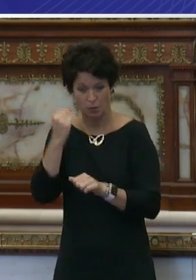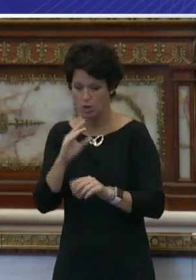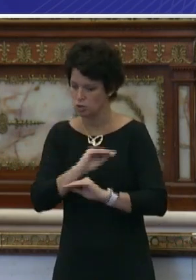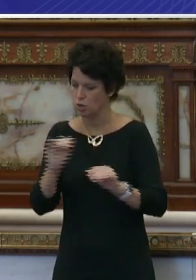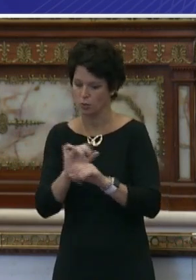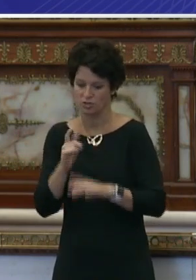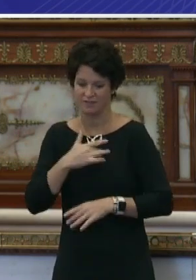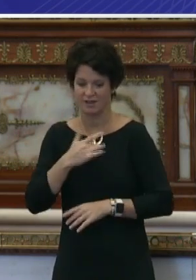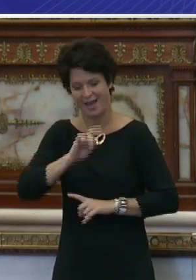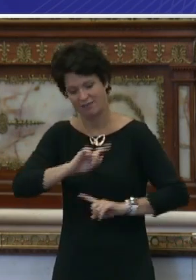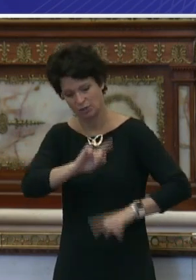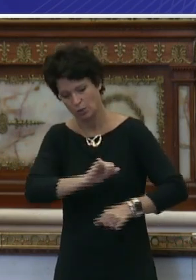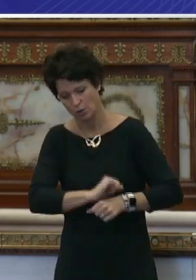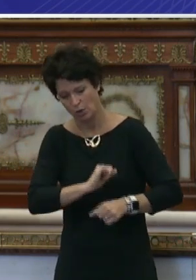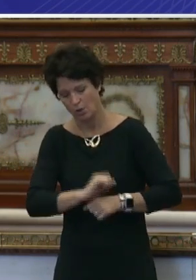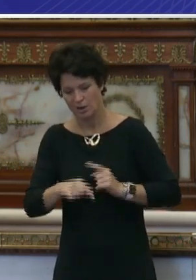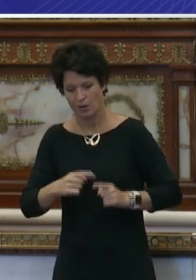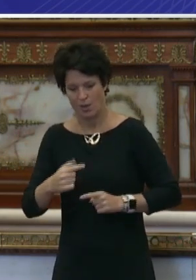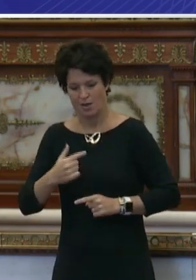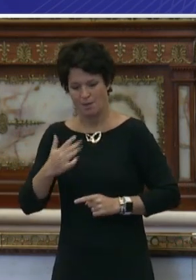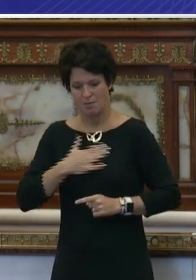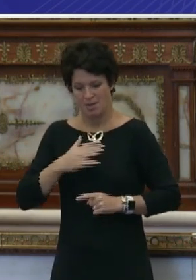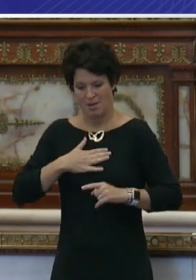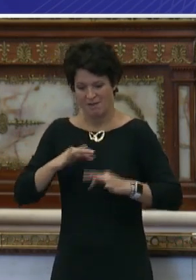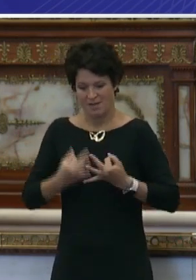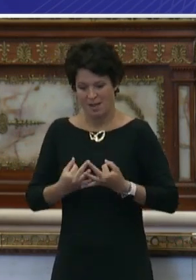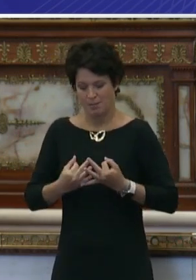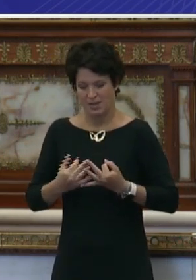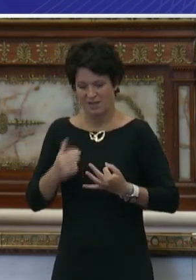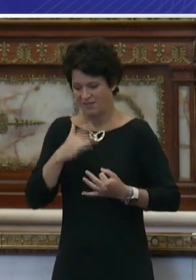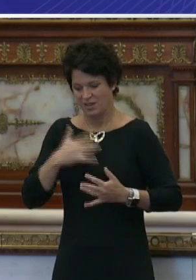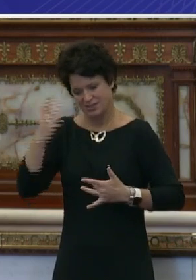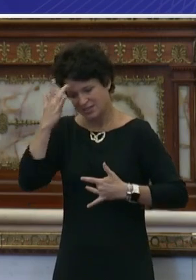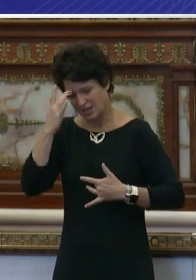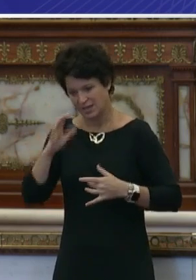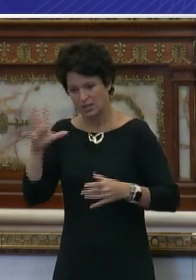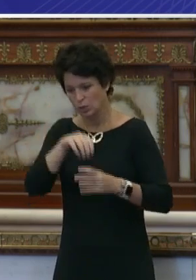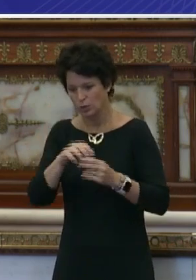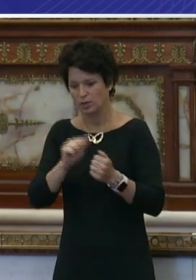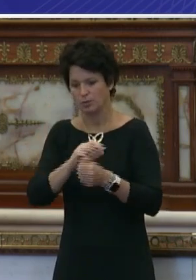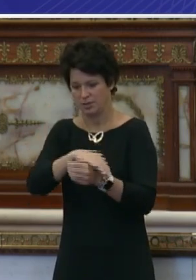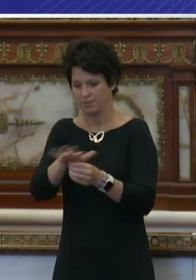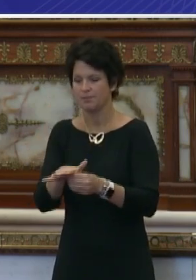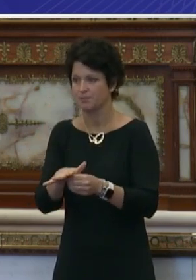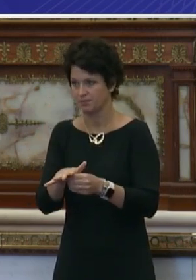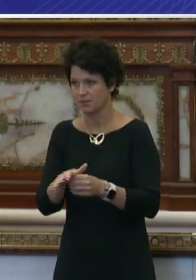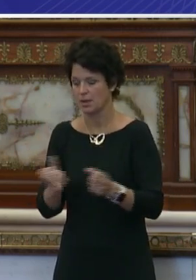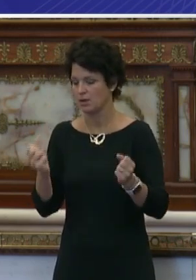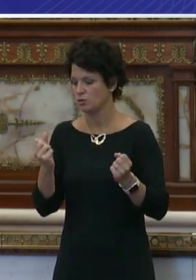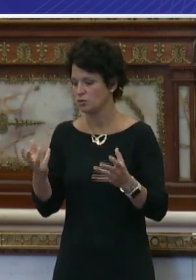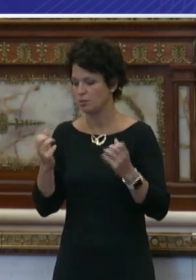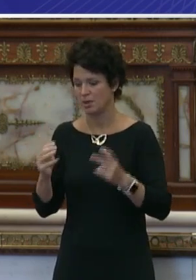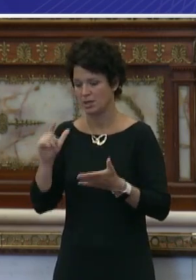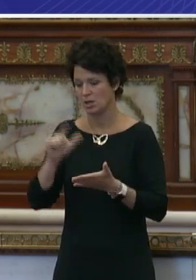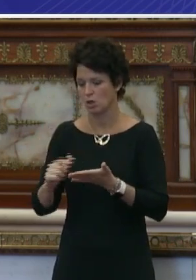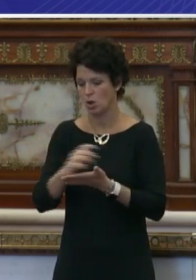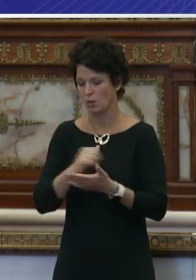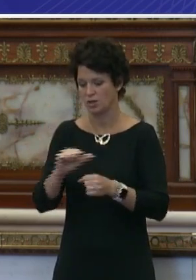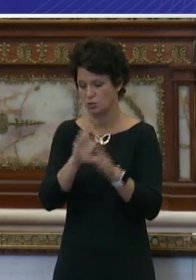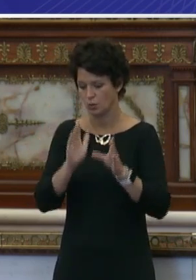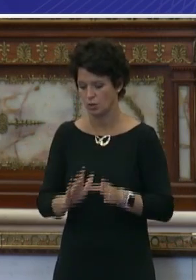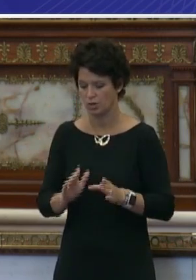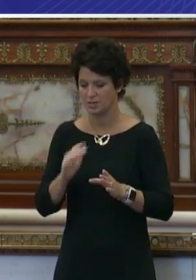like they have to go to work when they or family members are ill, including with COVID-19, but too many low-wage workers have